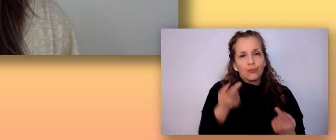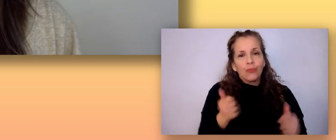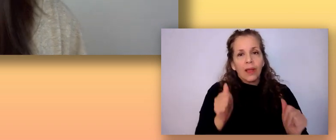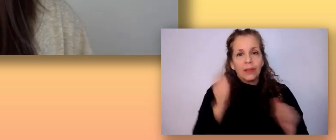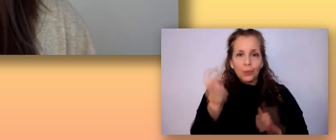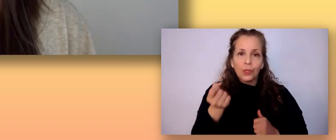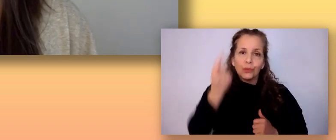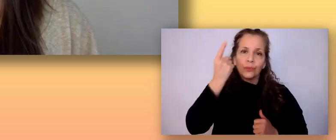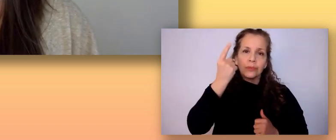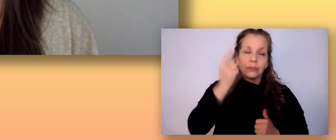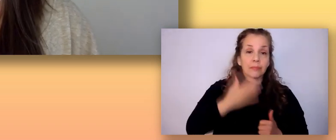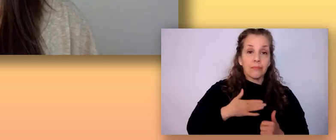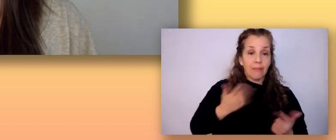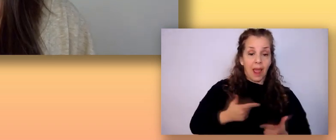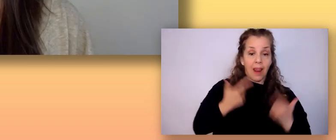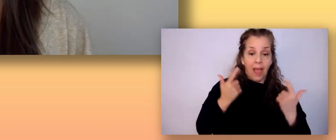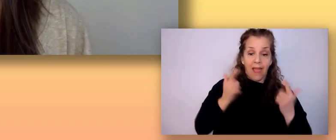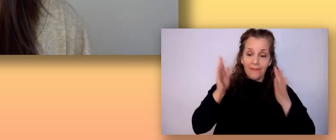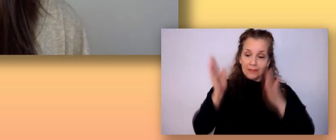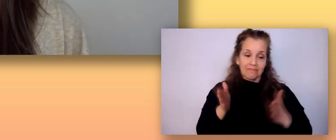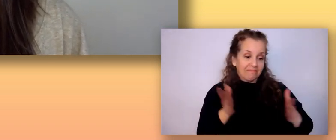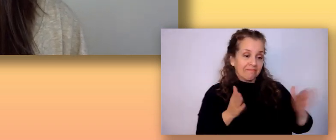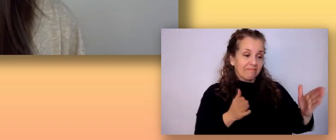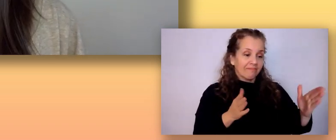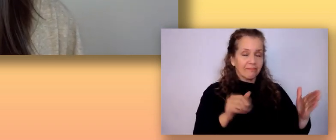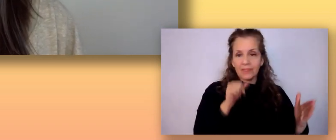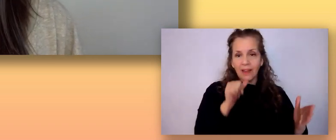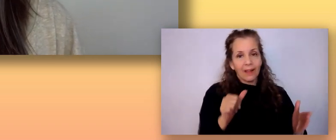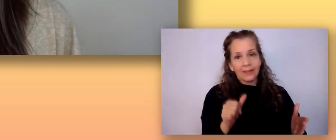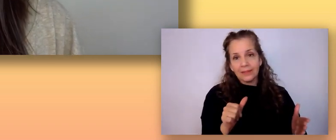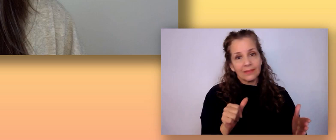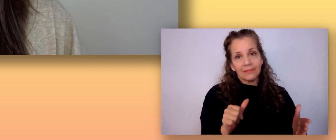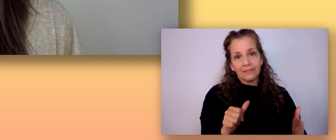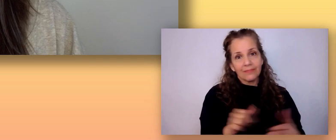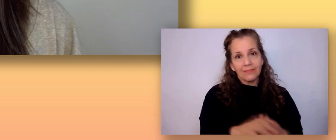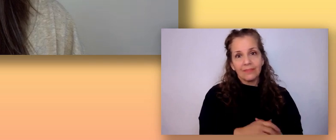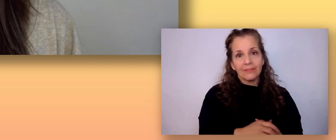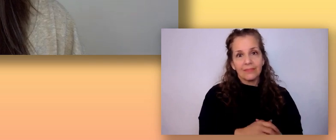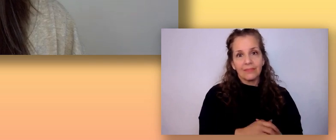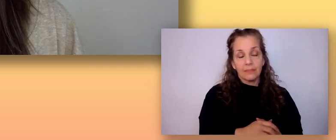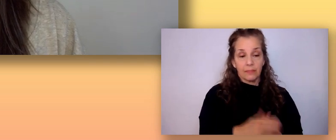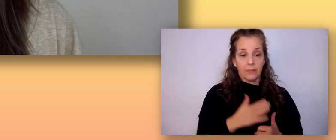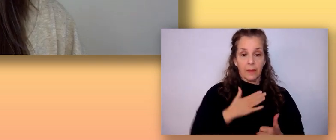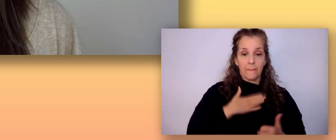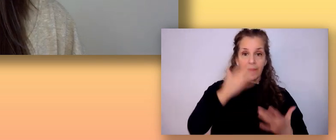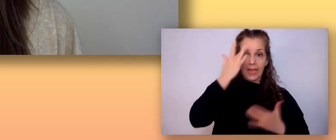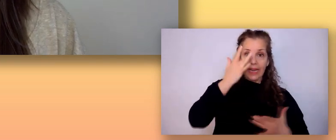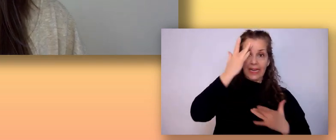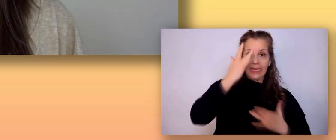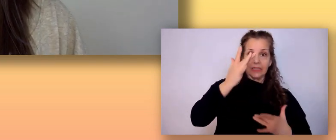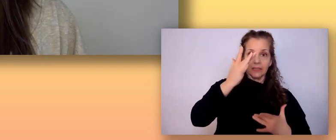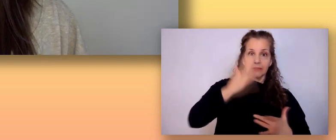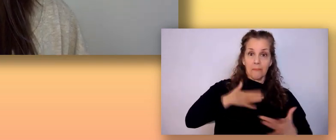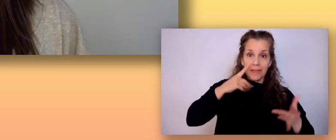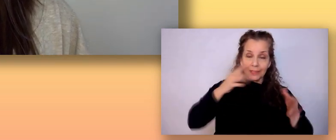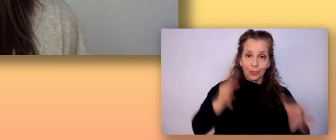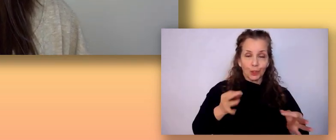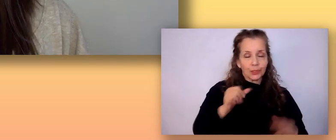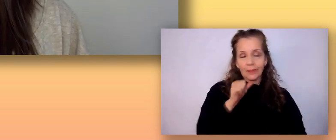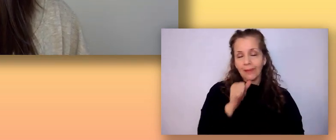understand. My life didn't work out like I planned, and it's not like my illness is a choice.